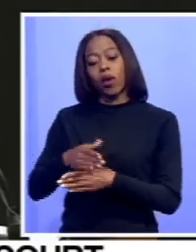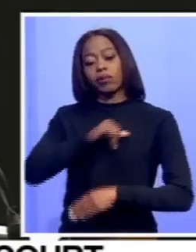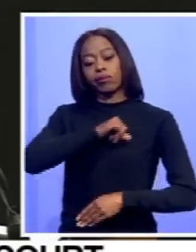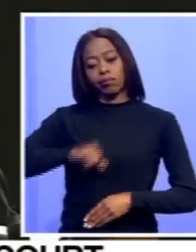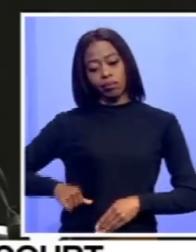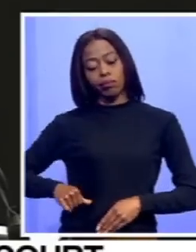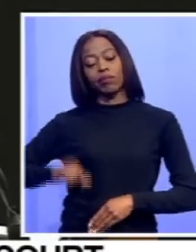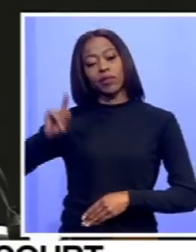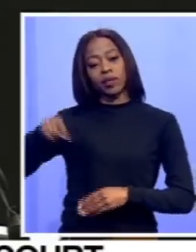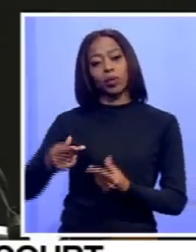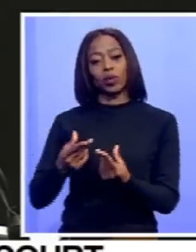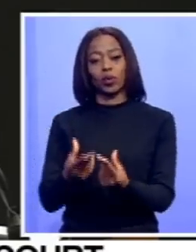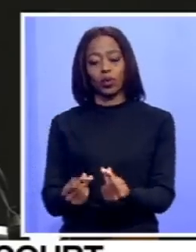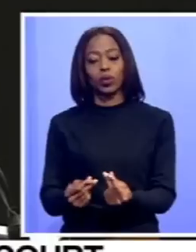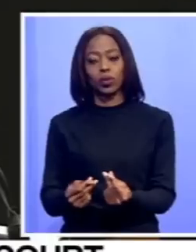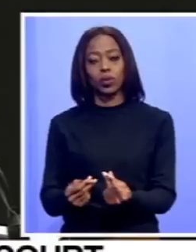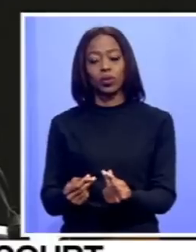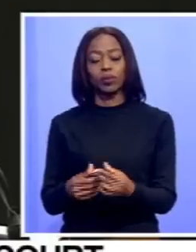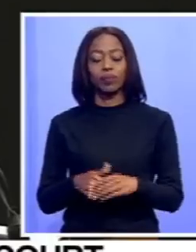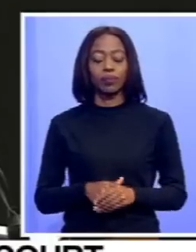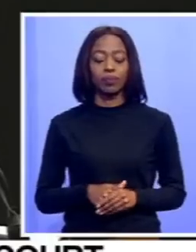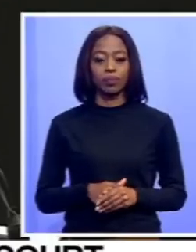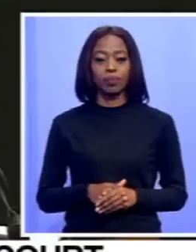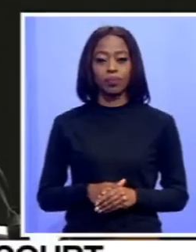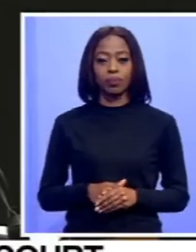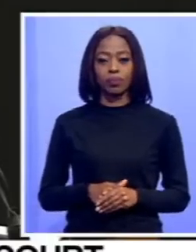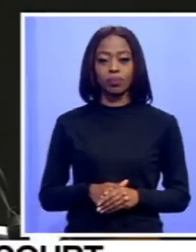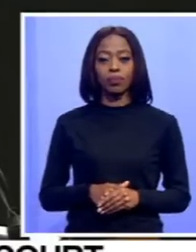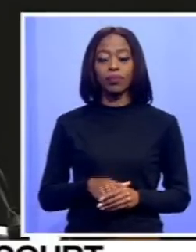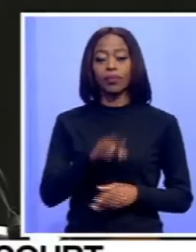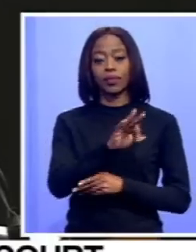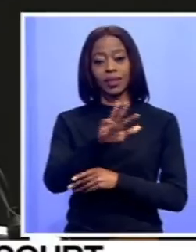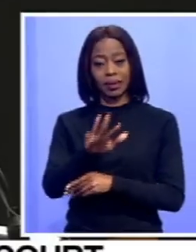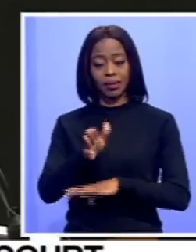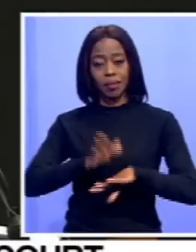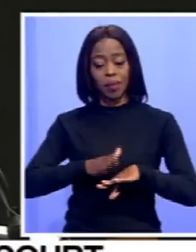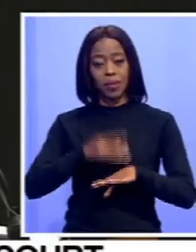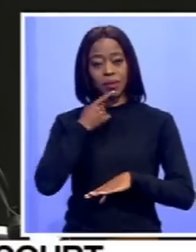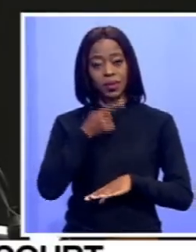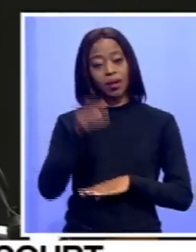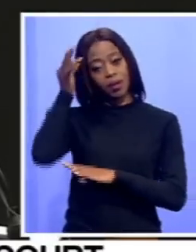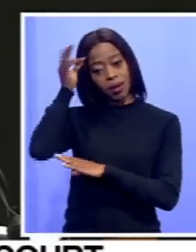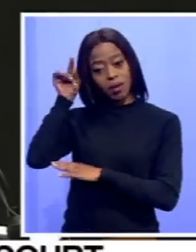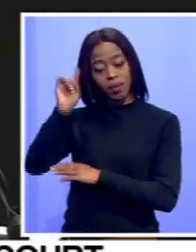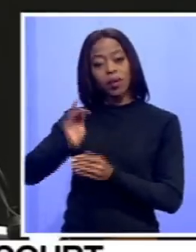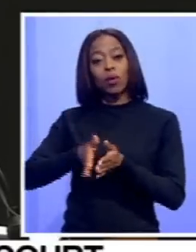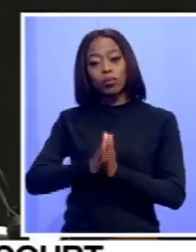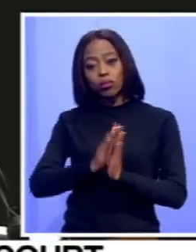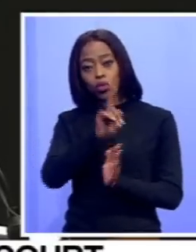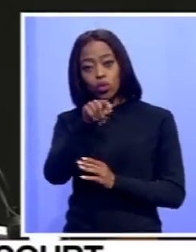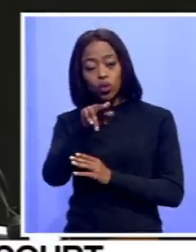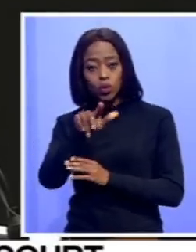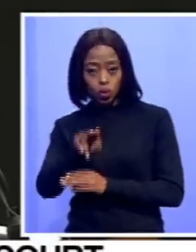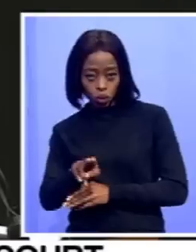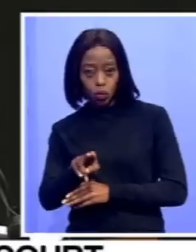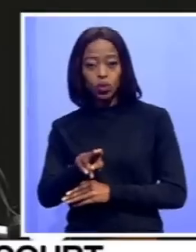that she had to undergo COVID tests in order to do so. 39. It was further stated that the state intended to call General Zulu,